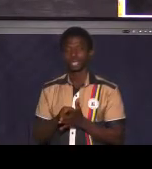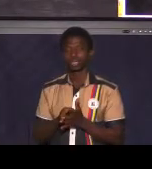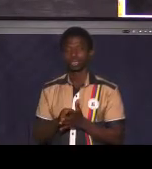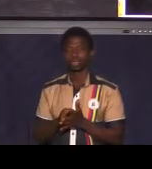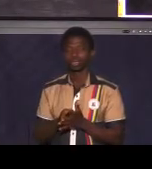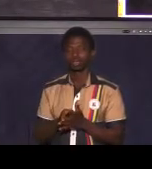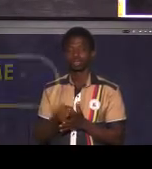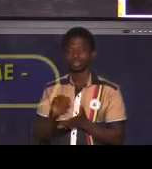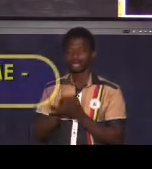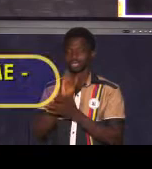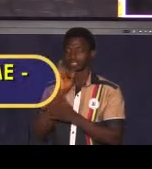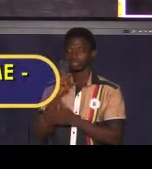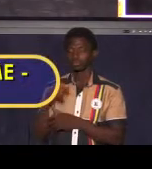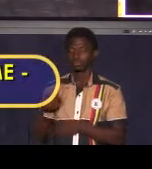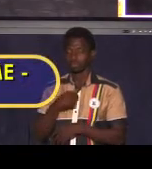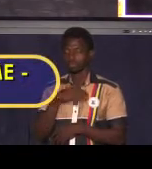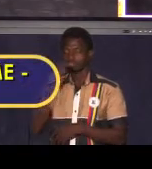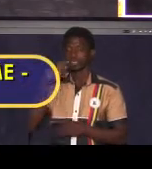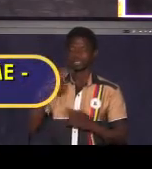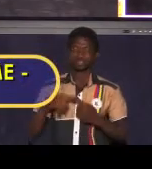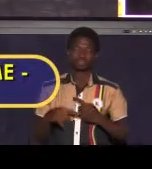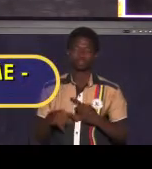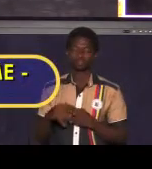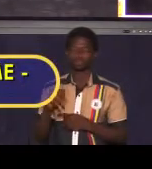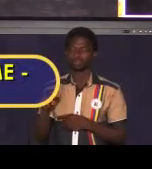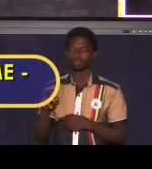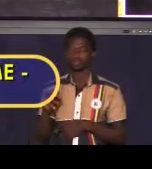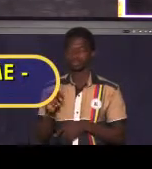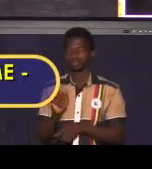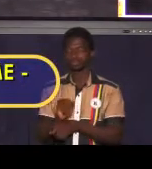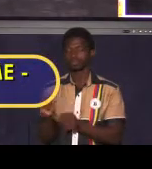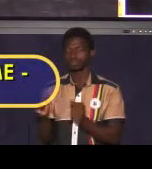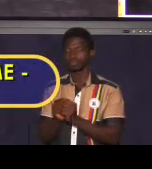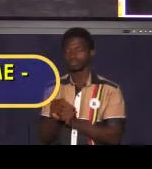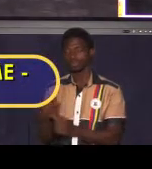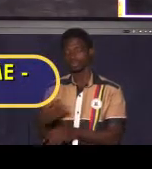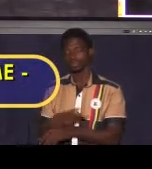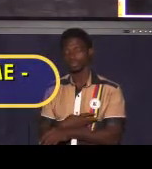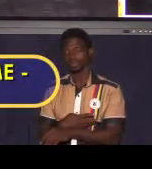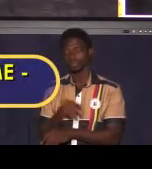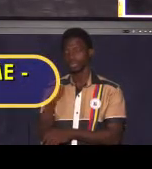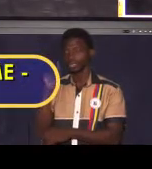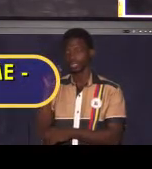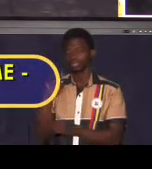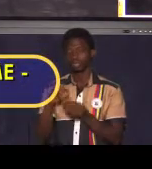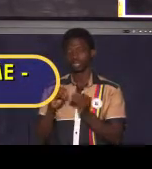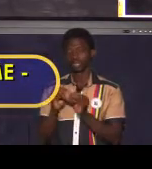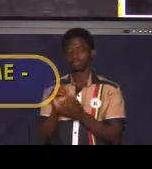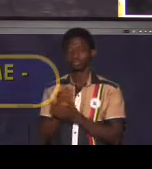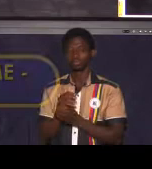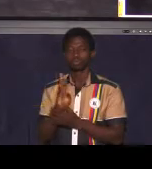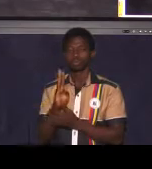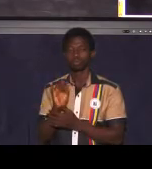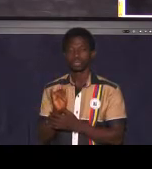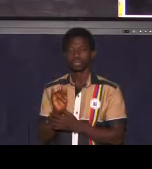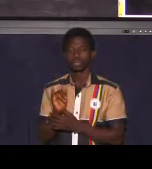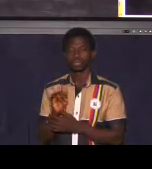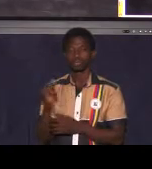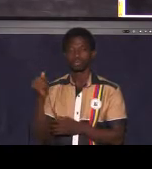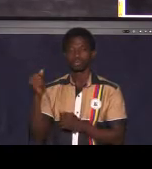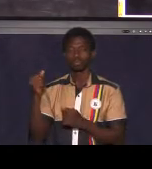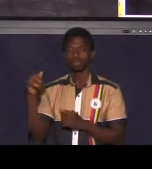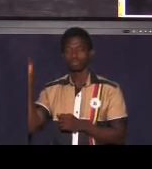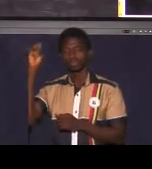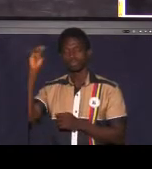Well, that's where we need to work with multiplying decimal numbers